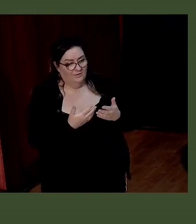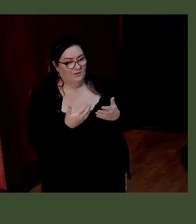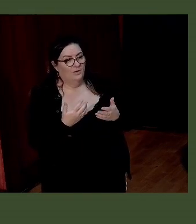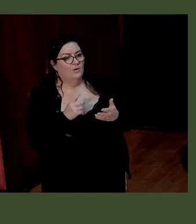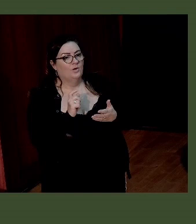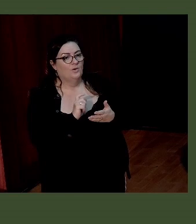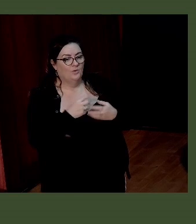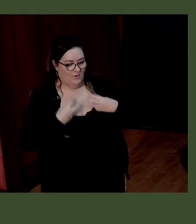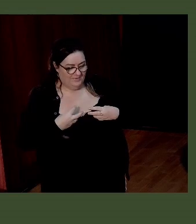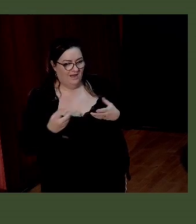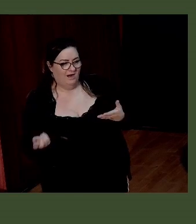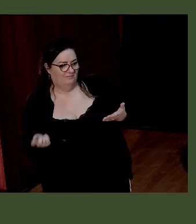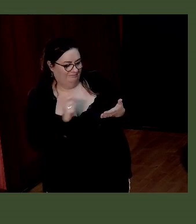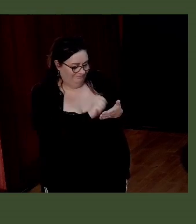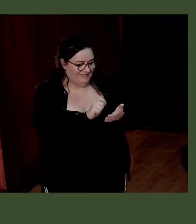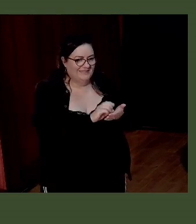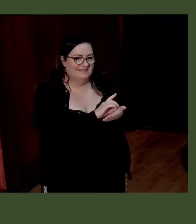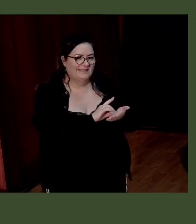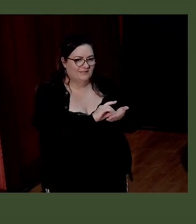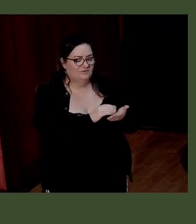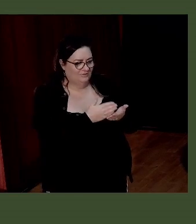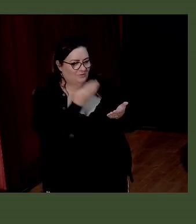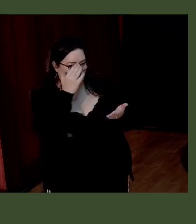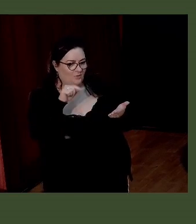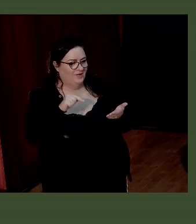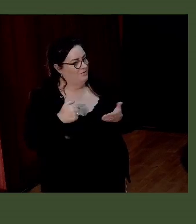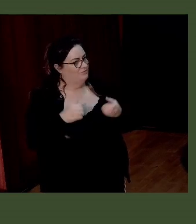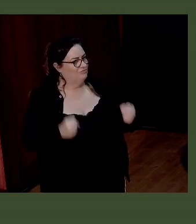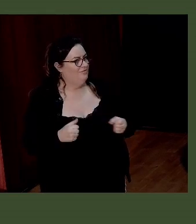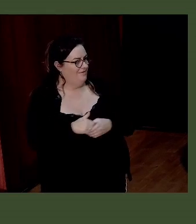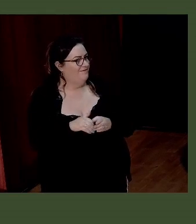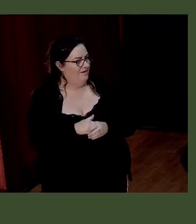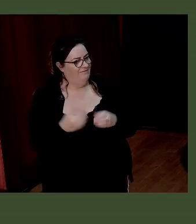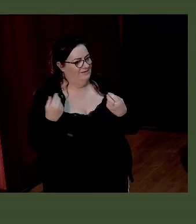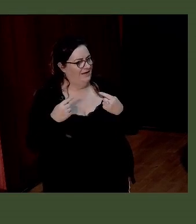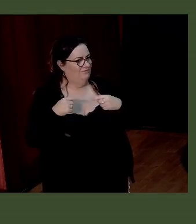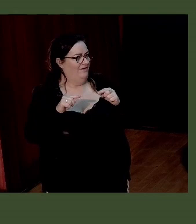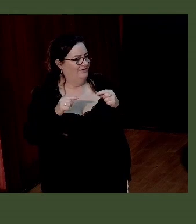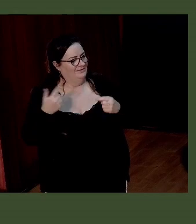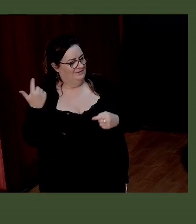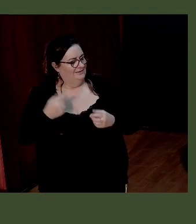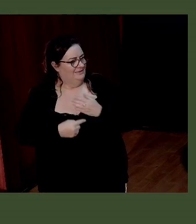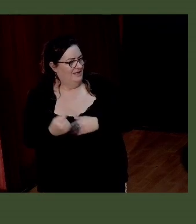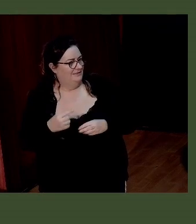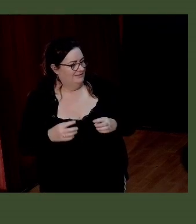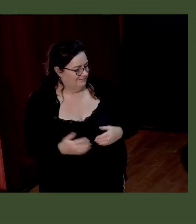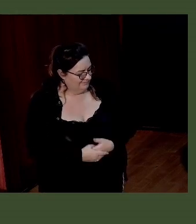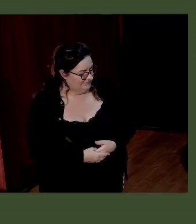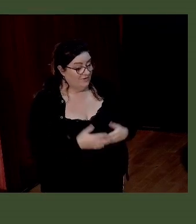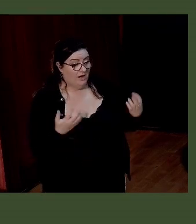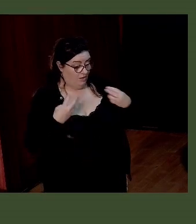rewritten back into that revolutionary struggle in a way that is very, very important. For many of these